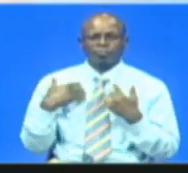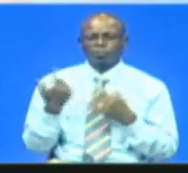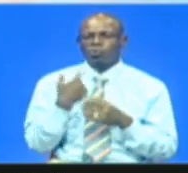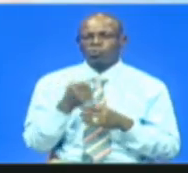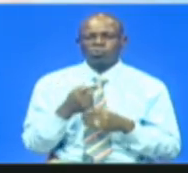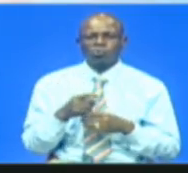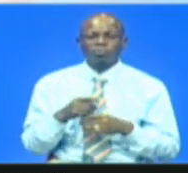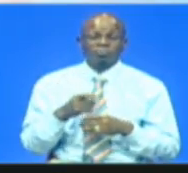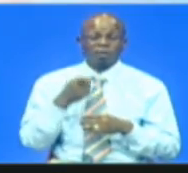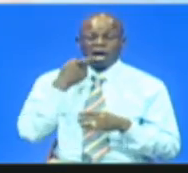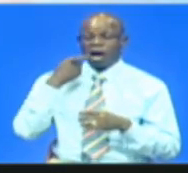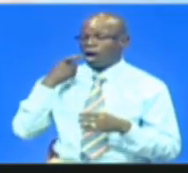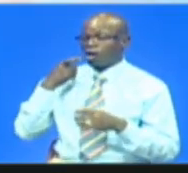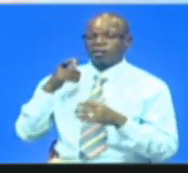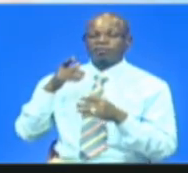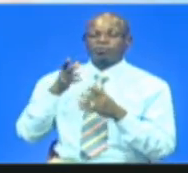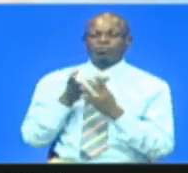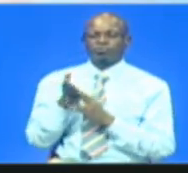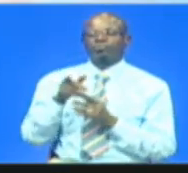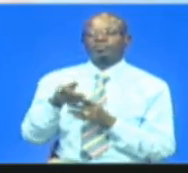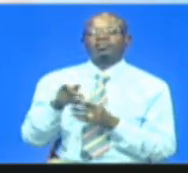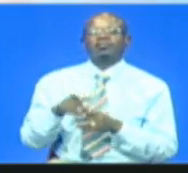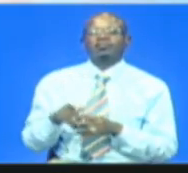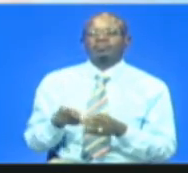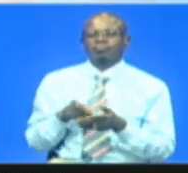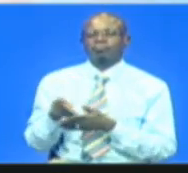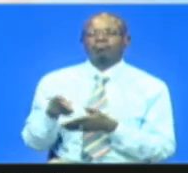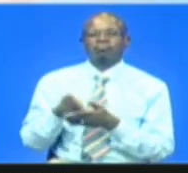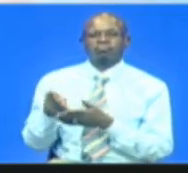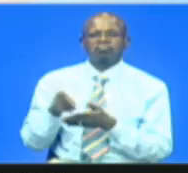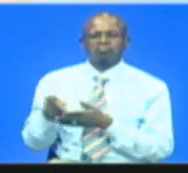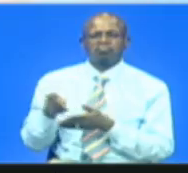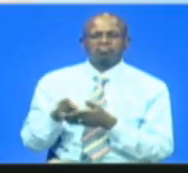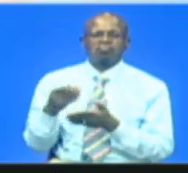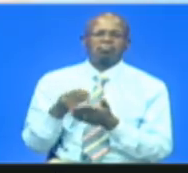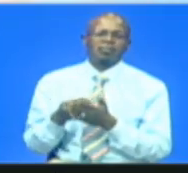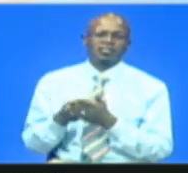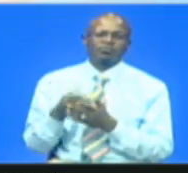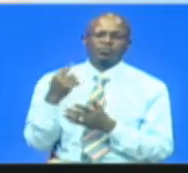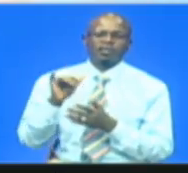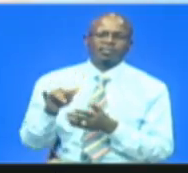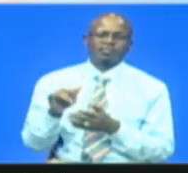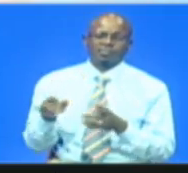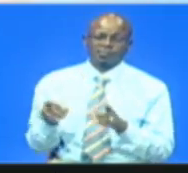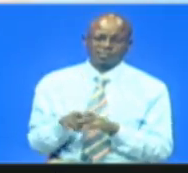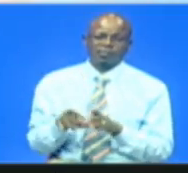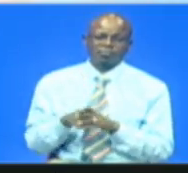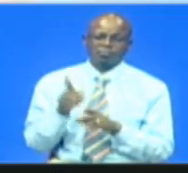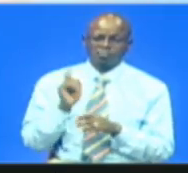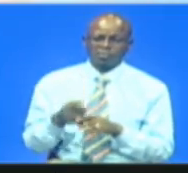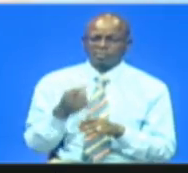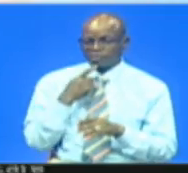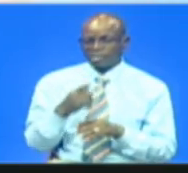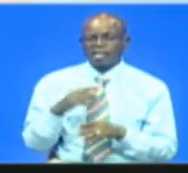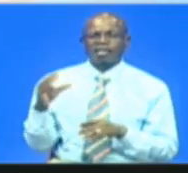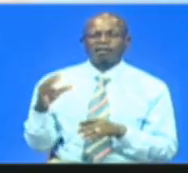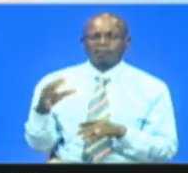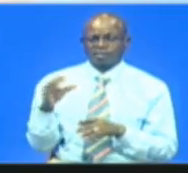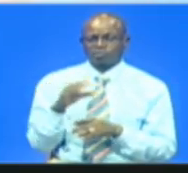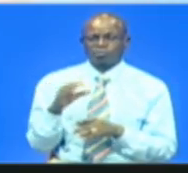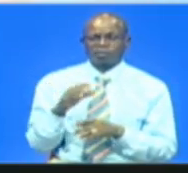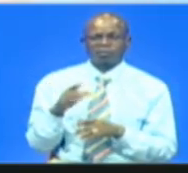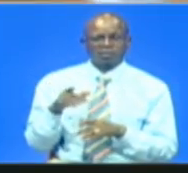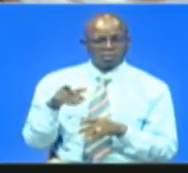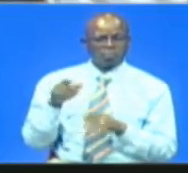demerit good and all demerit goods have the potential to harm the customer, with the possibility of leading to addiction as well as